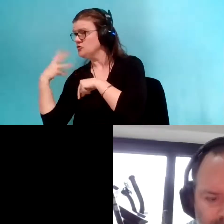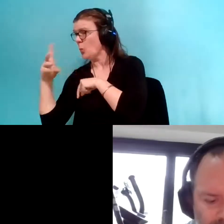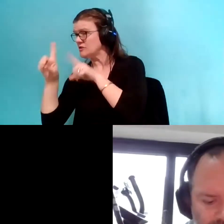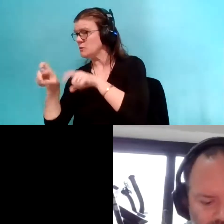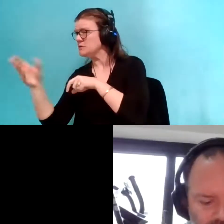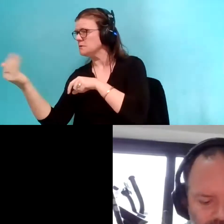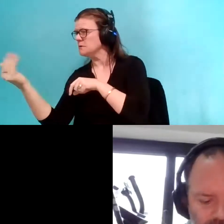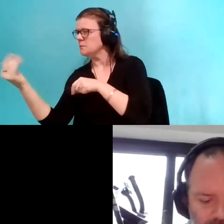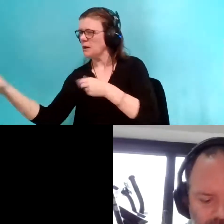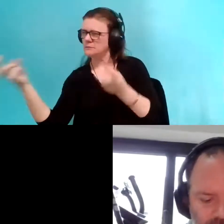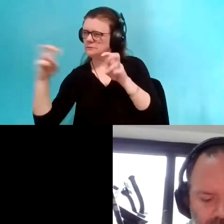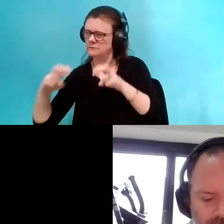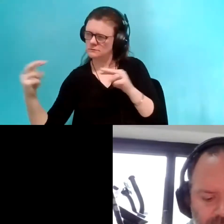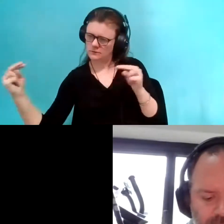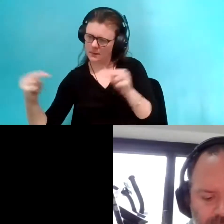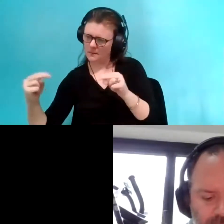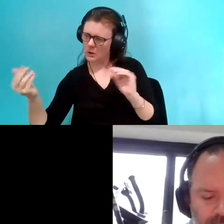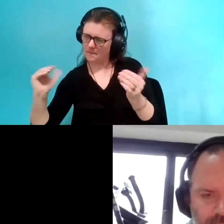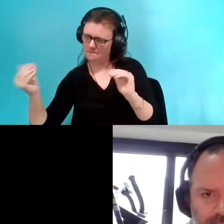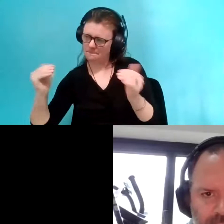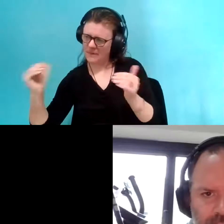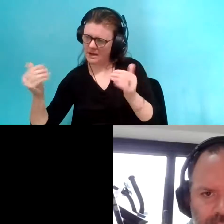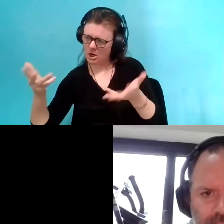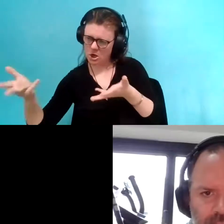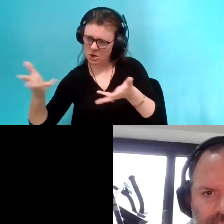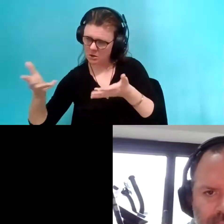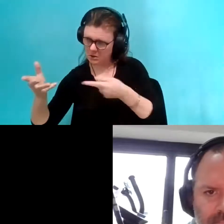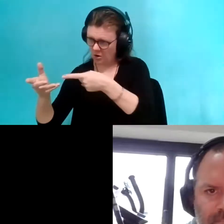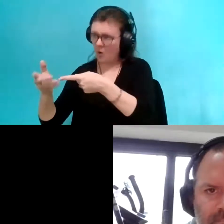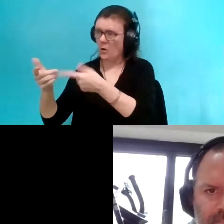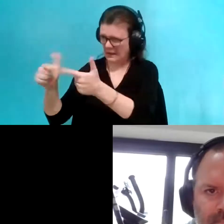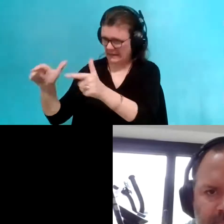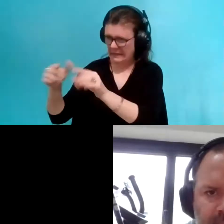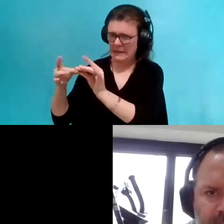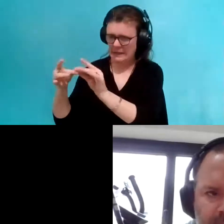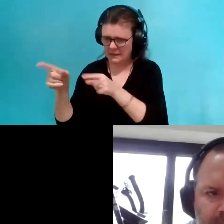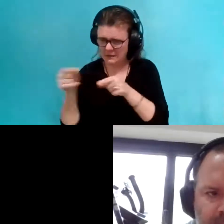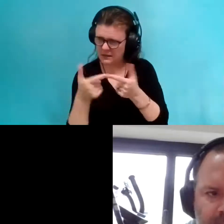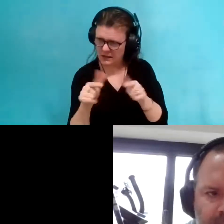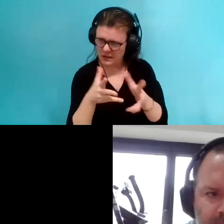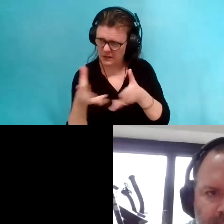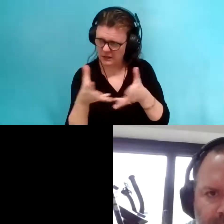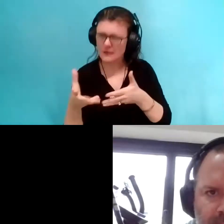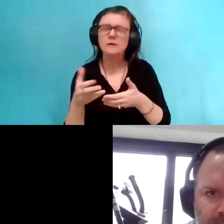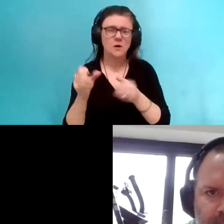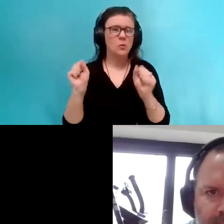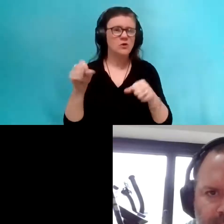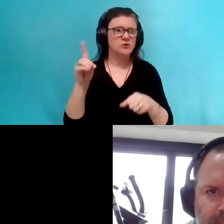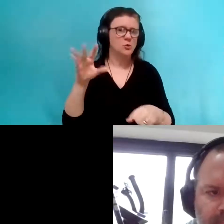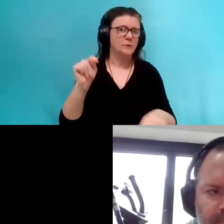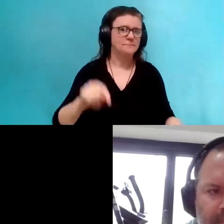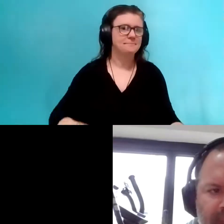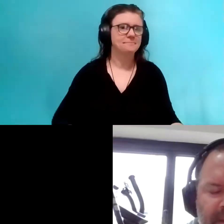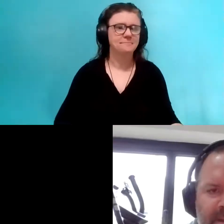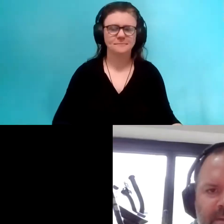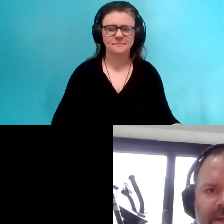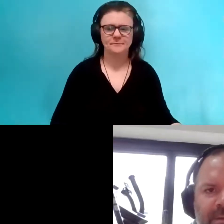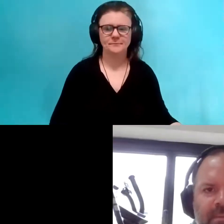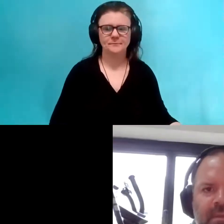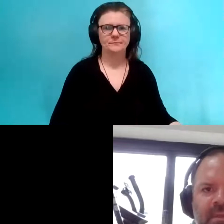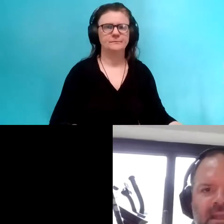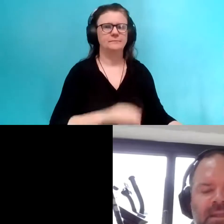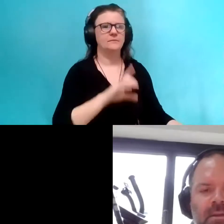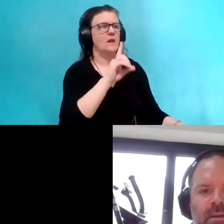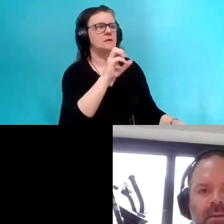could be a very good comparative analysis to go ahead if we administer this carefully. That's